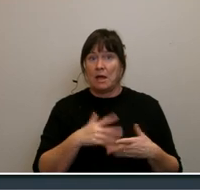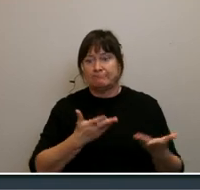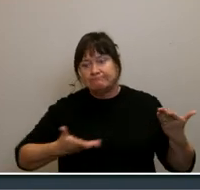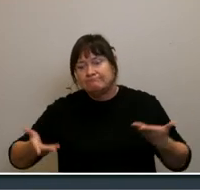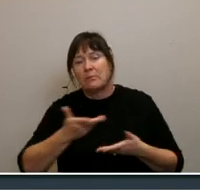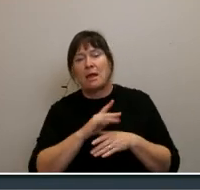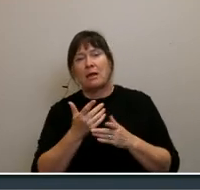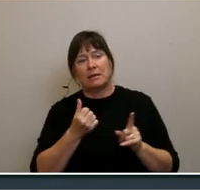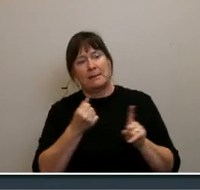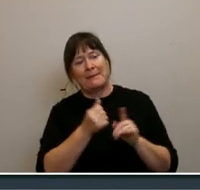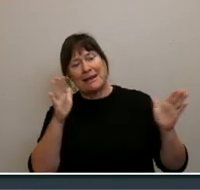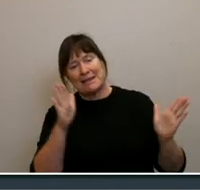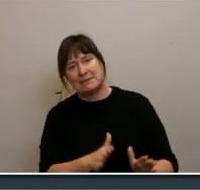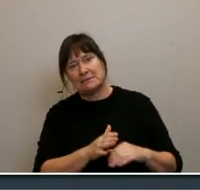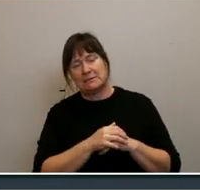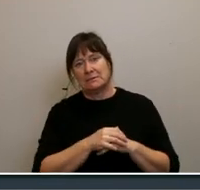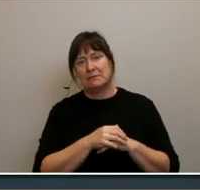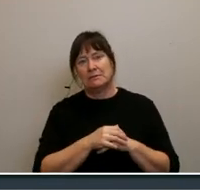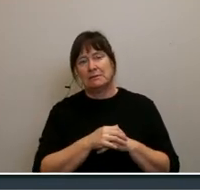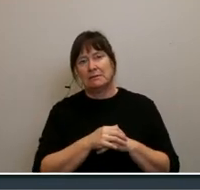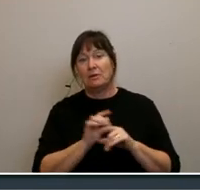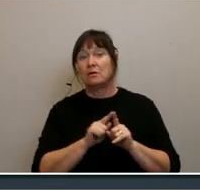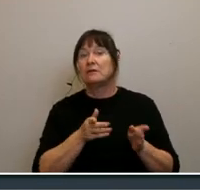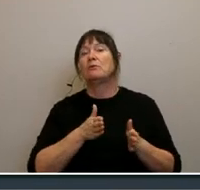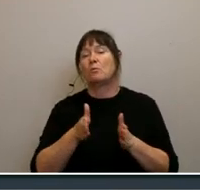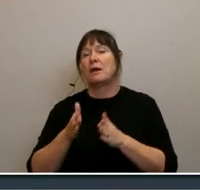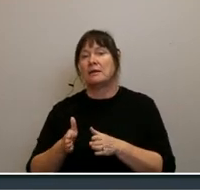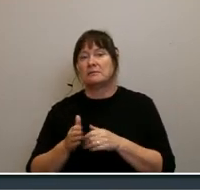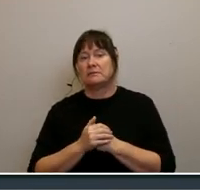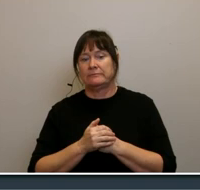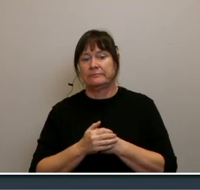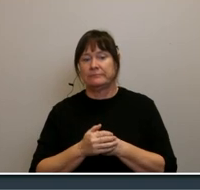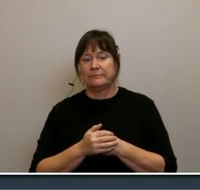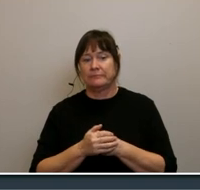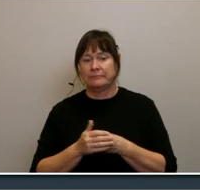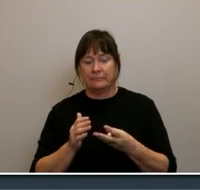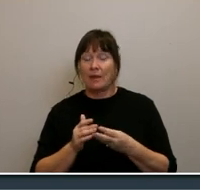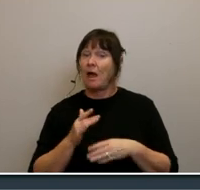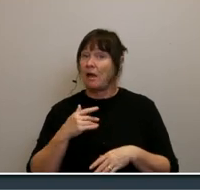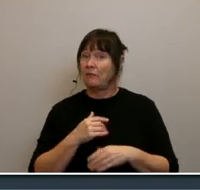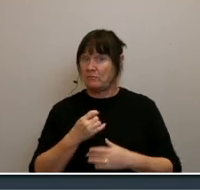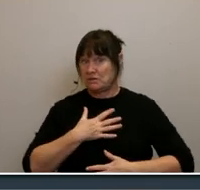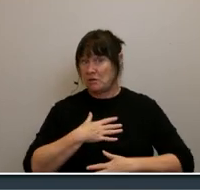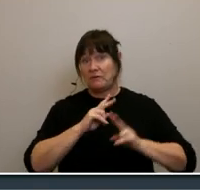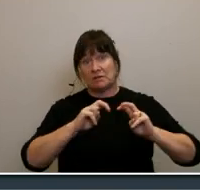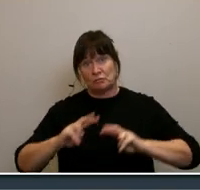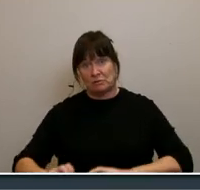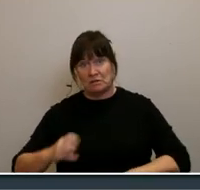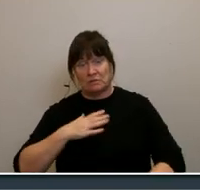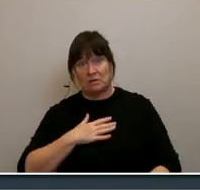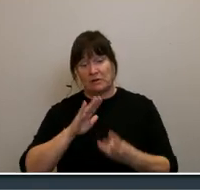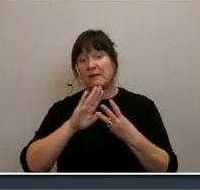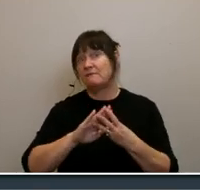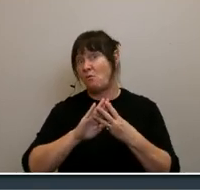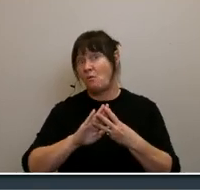impacts. This could be initiated in many ways, including the four that have occurred to me during further research for this oral submission